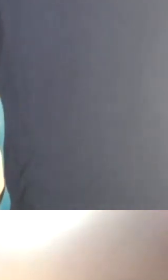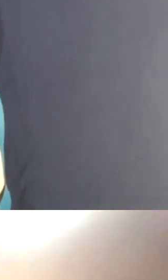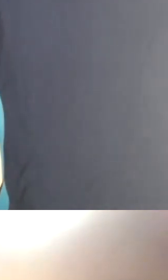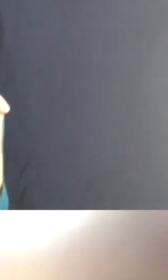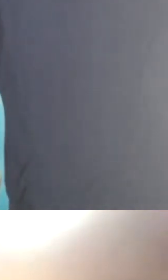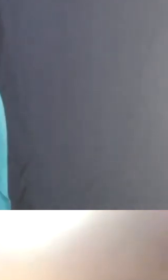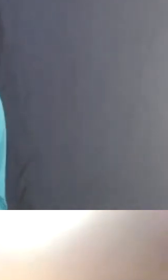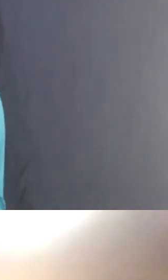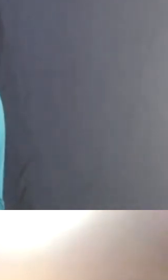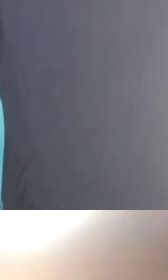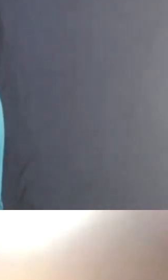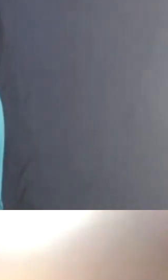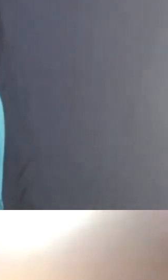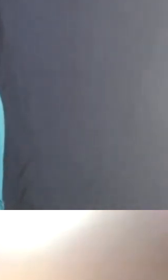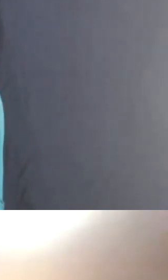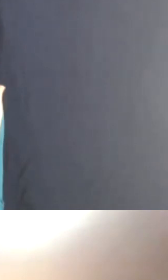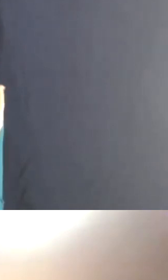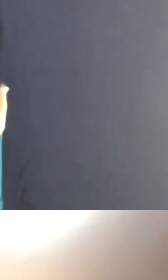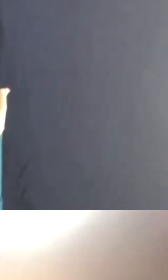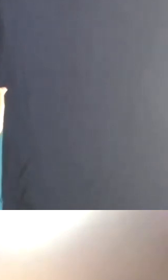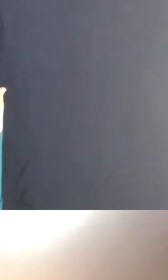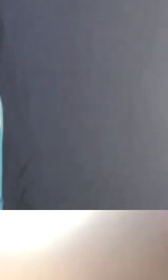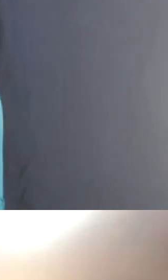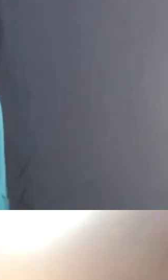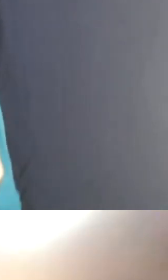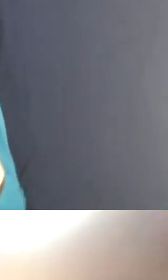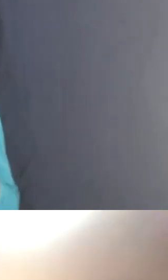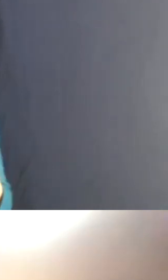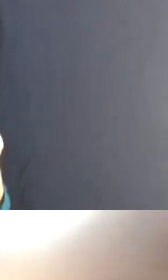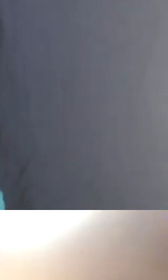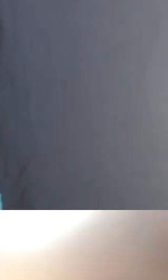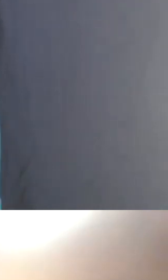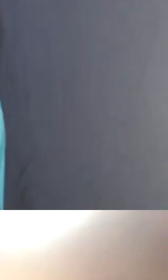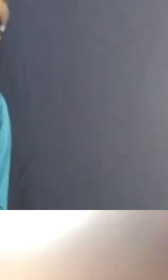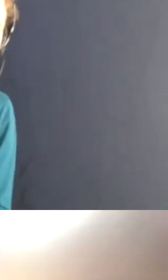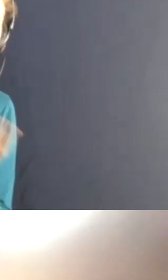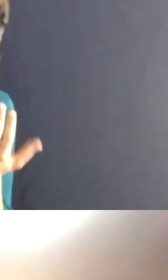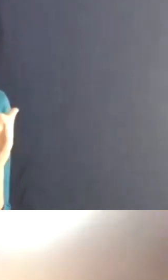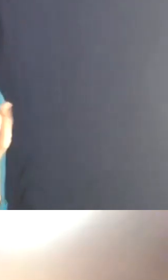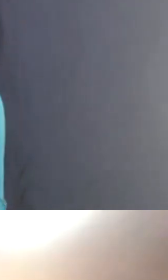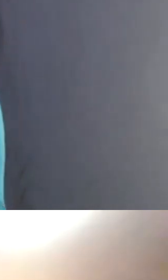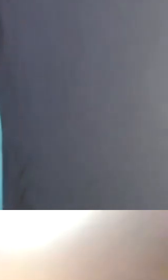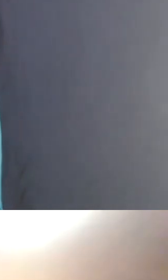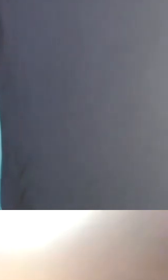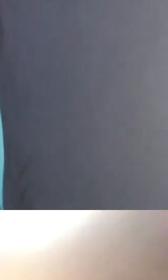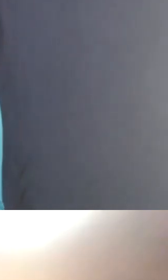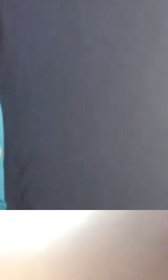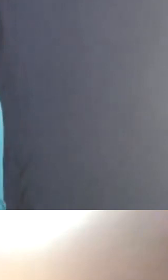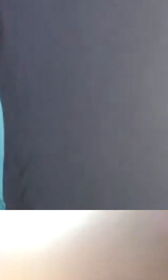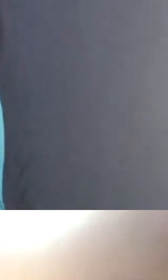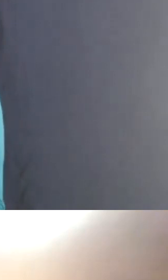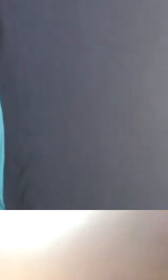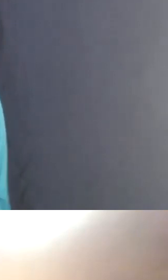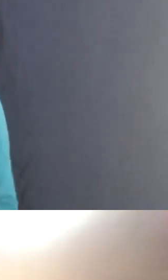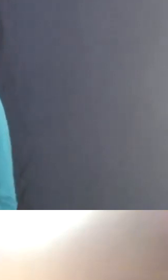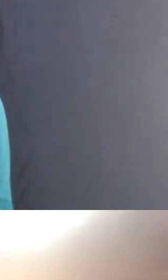kind of identify across the continuum who is doing what, where are those responsibilities living. And so there might be more specificity there.